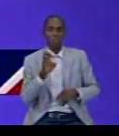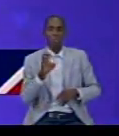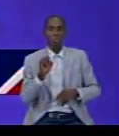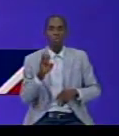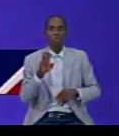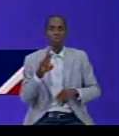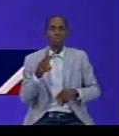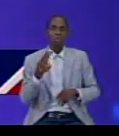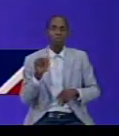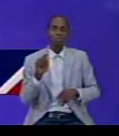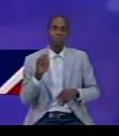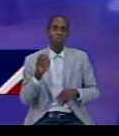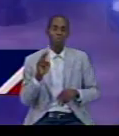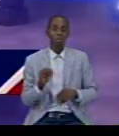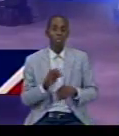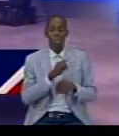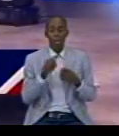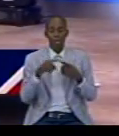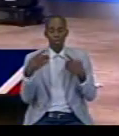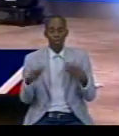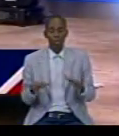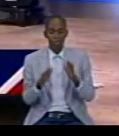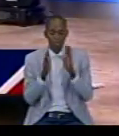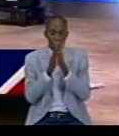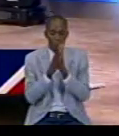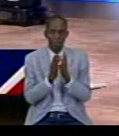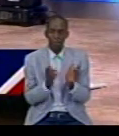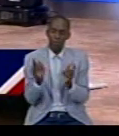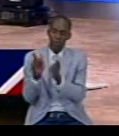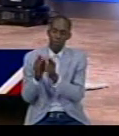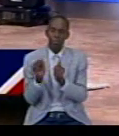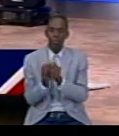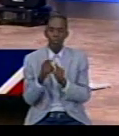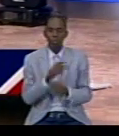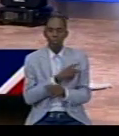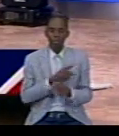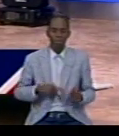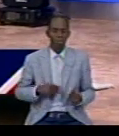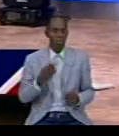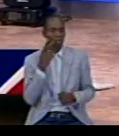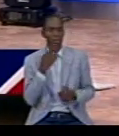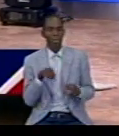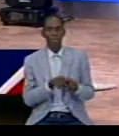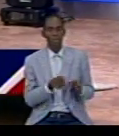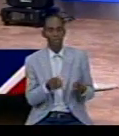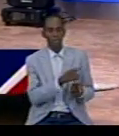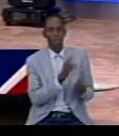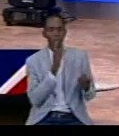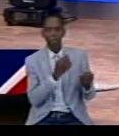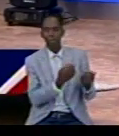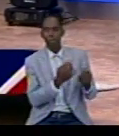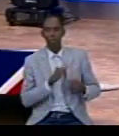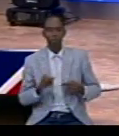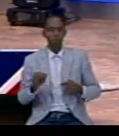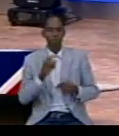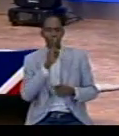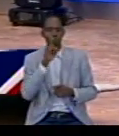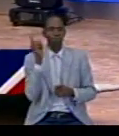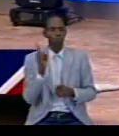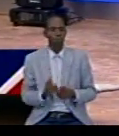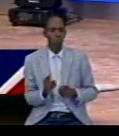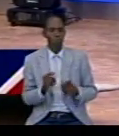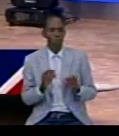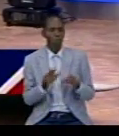came to Nebuchadnezzar and see them as they came, dynamic. And see them as they came, sure. And see them as